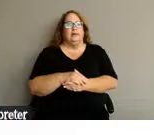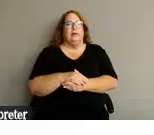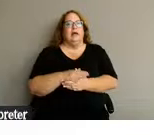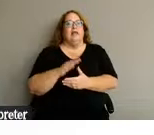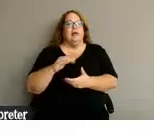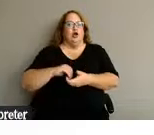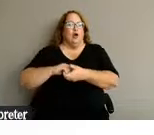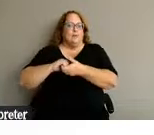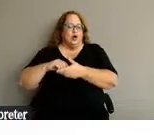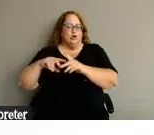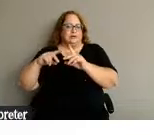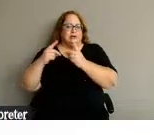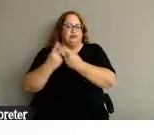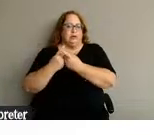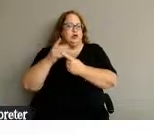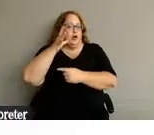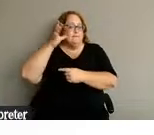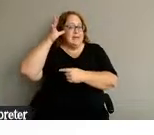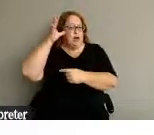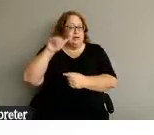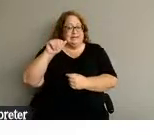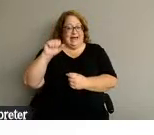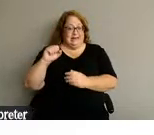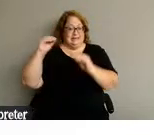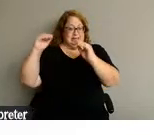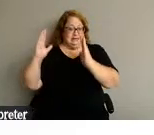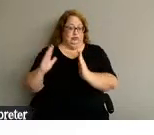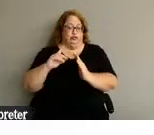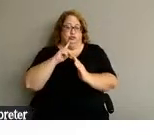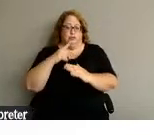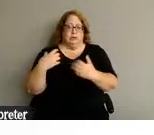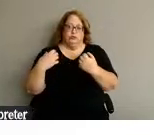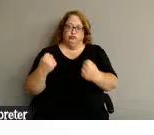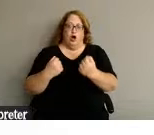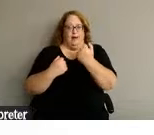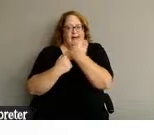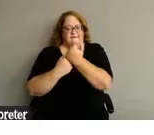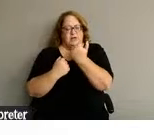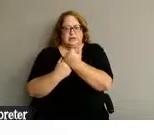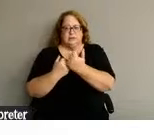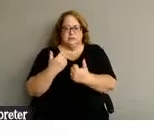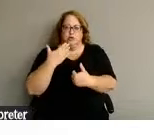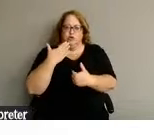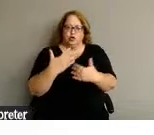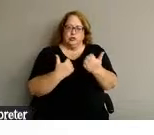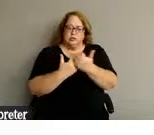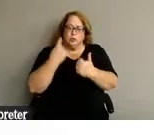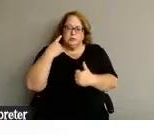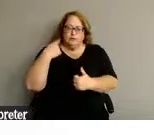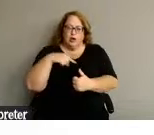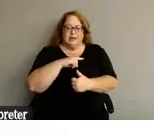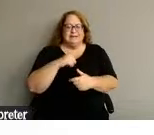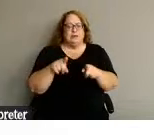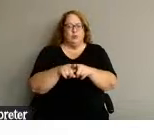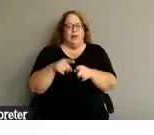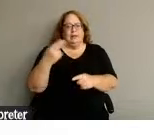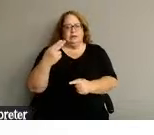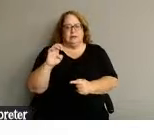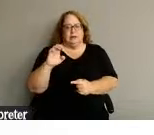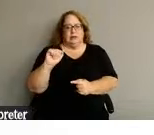the parents and teachers are very strong advocates. They are very good support for us, as well as our Head Start